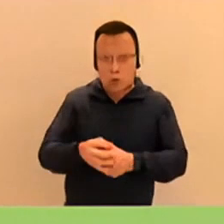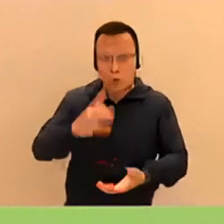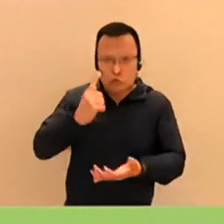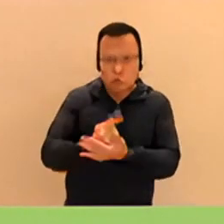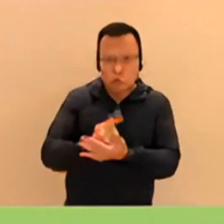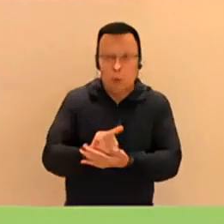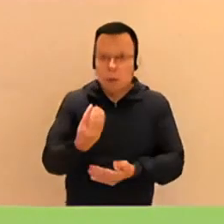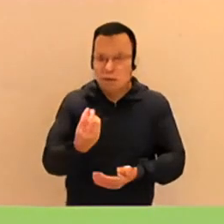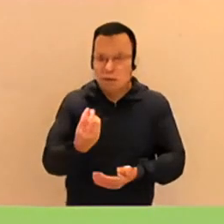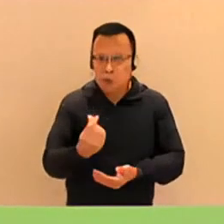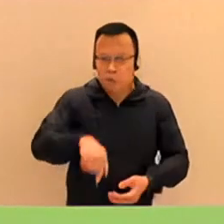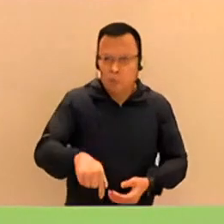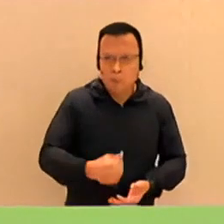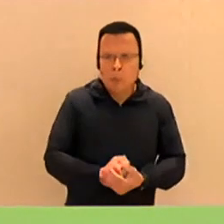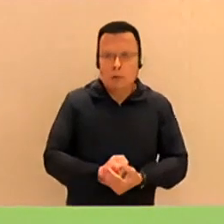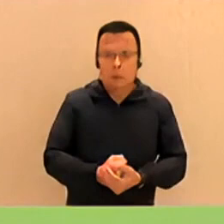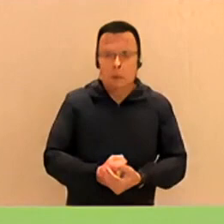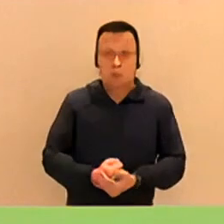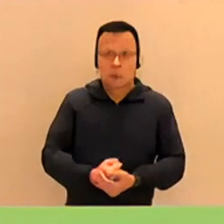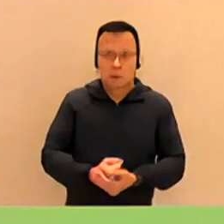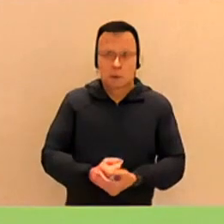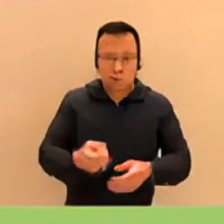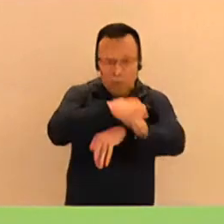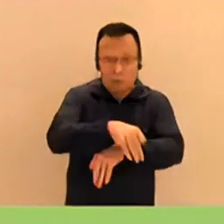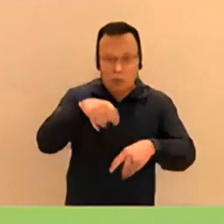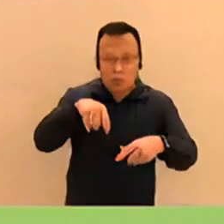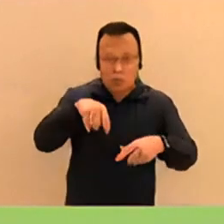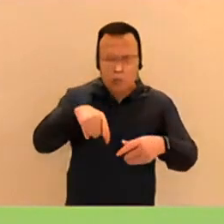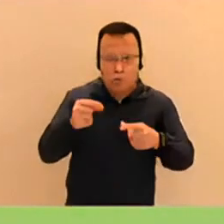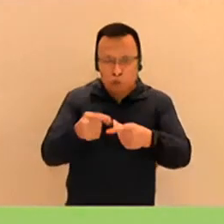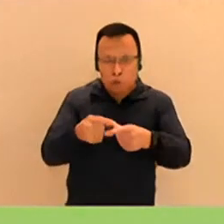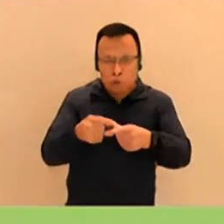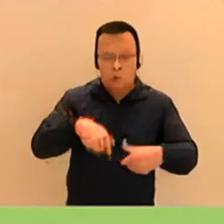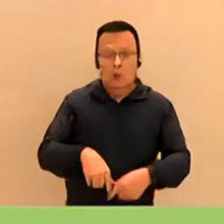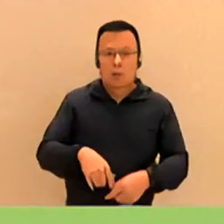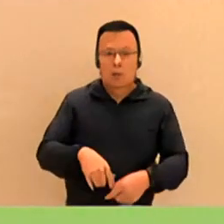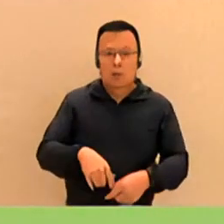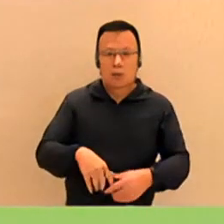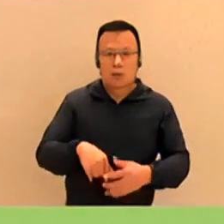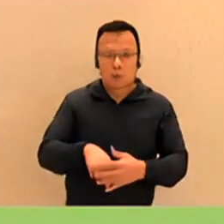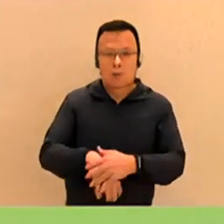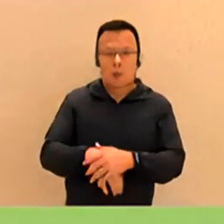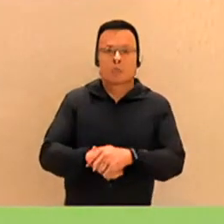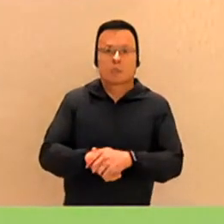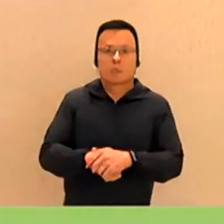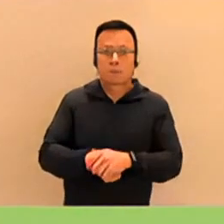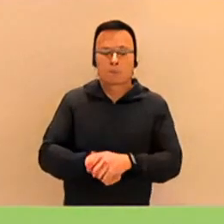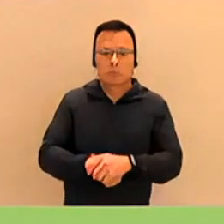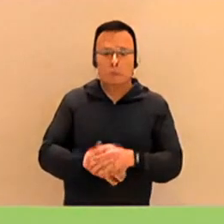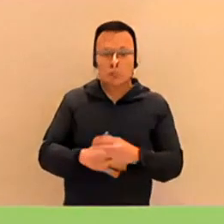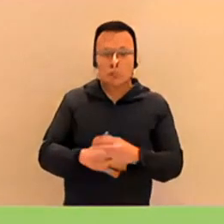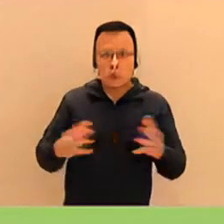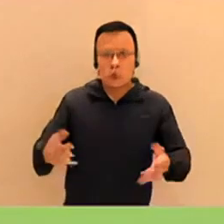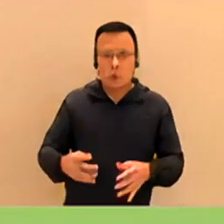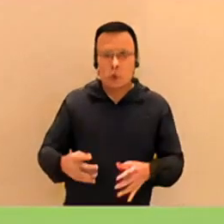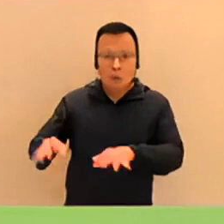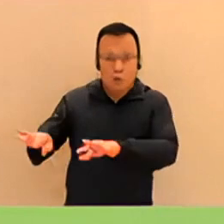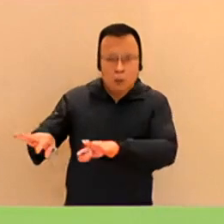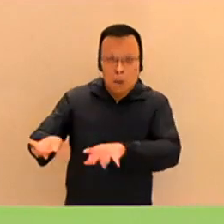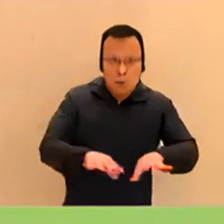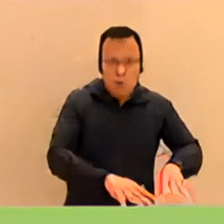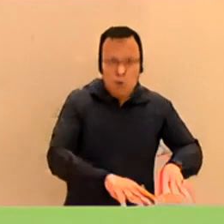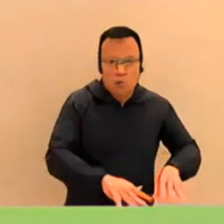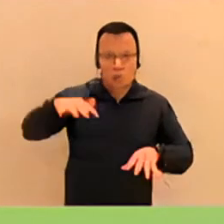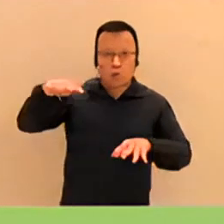Convention. Now, this wetland has extensive intertidal mudflats backed by mangroves, tidal